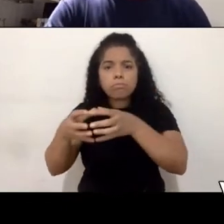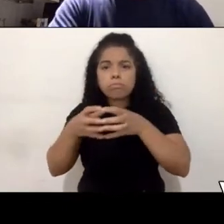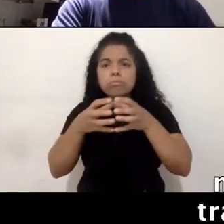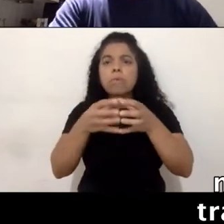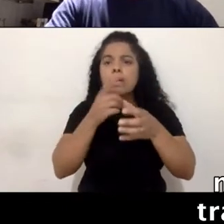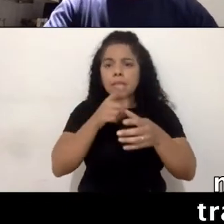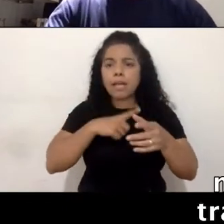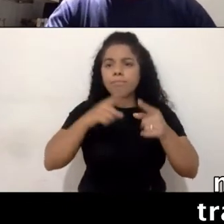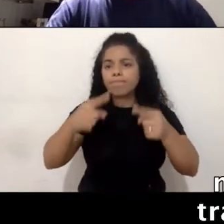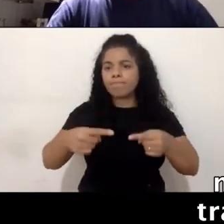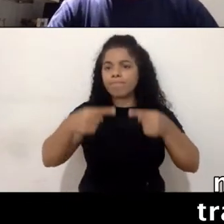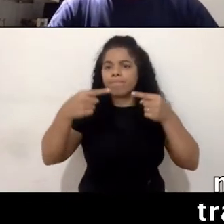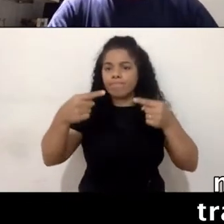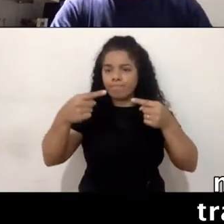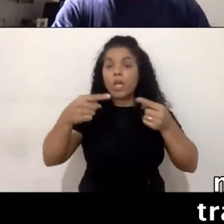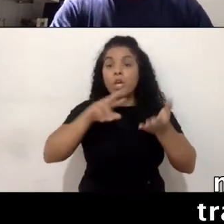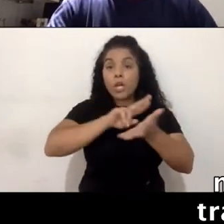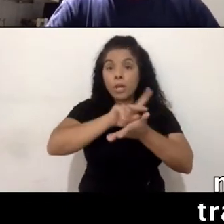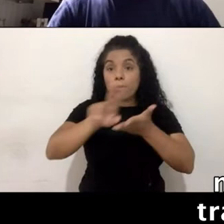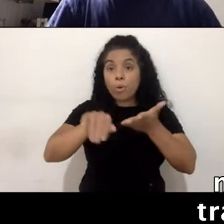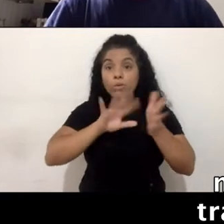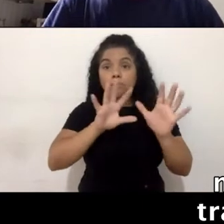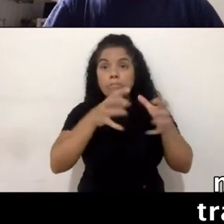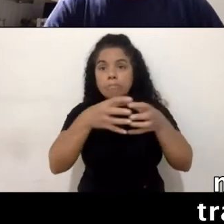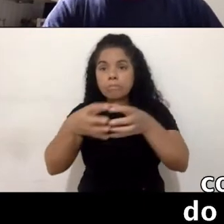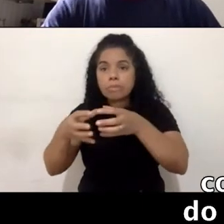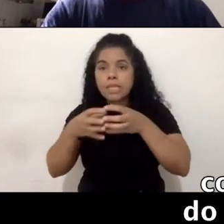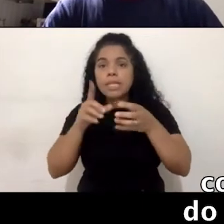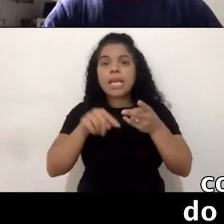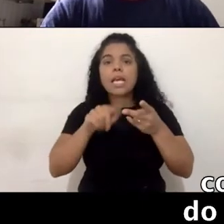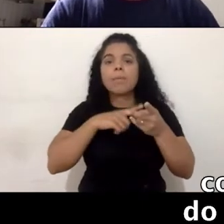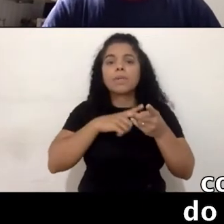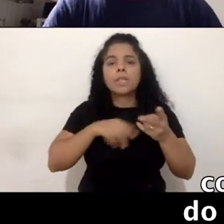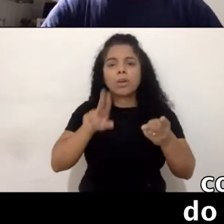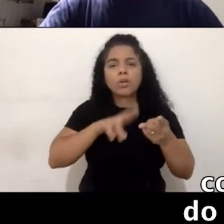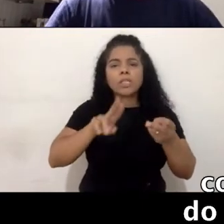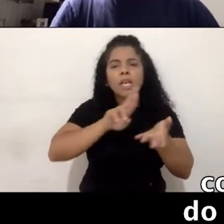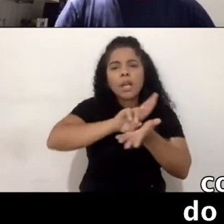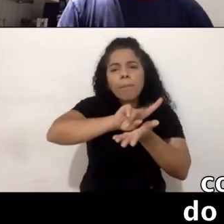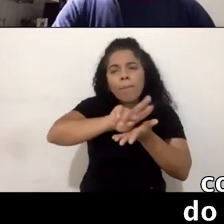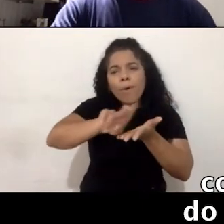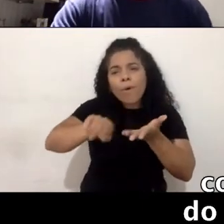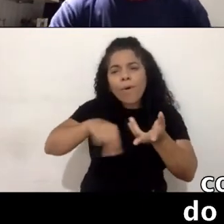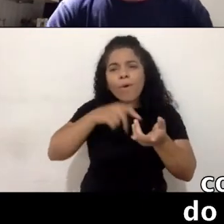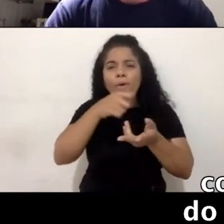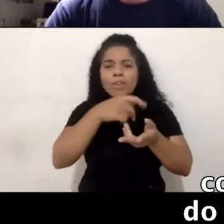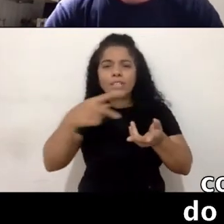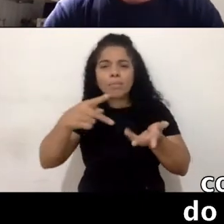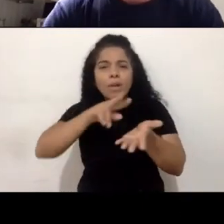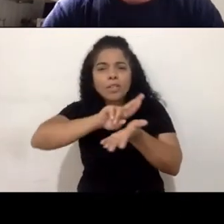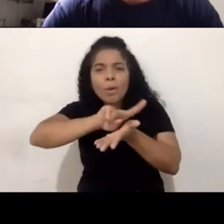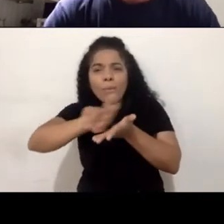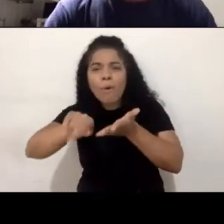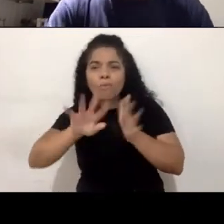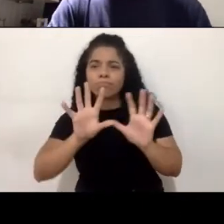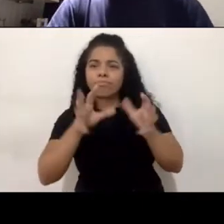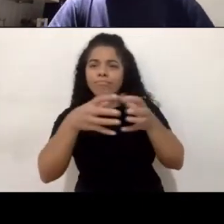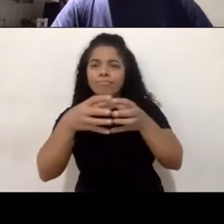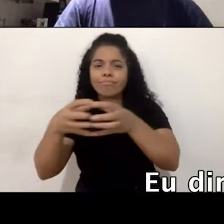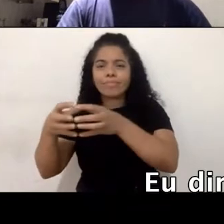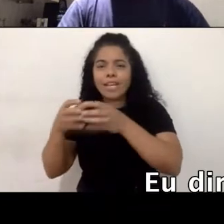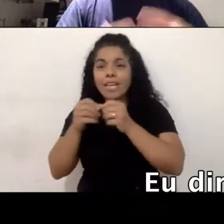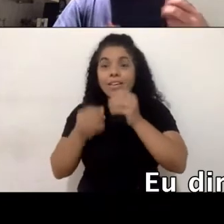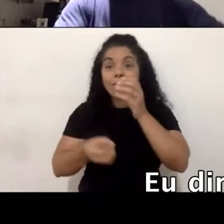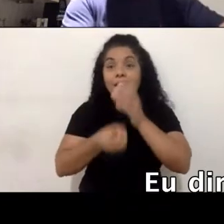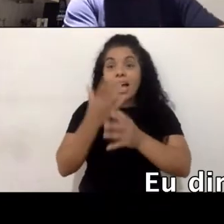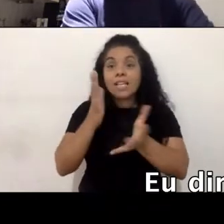infrastructure, but also multiple teams of people who are working on infrastructure, building different parts of the system, and how do these fit together.